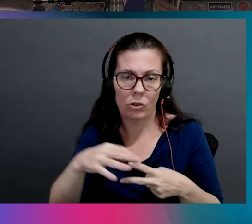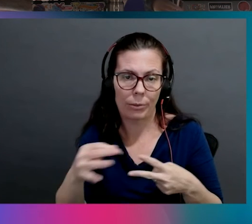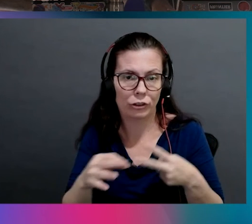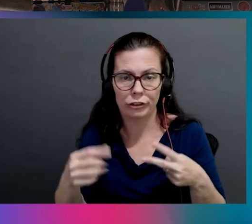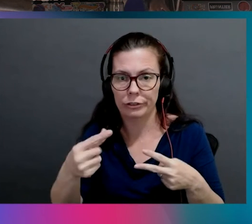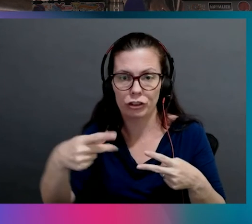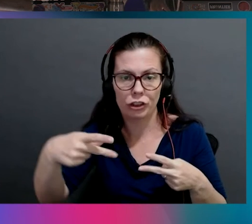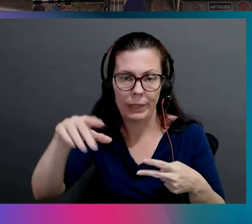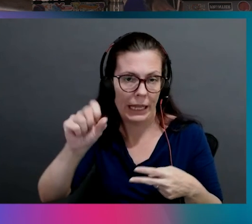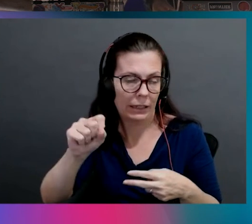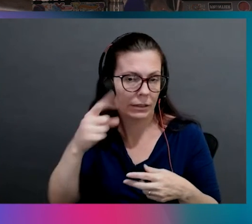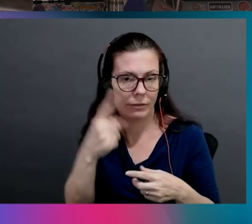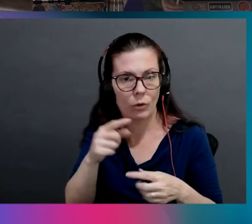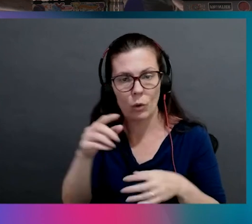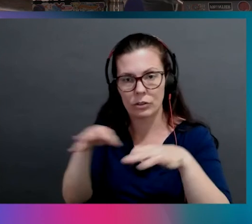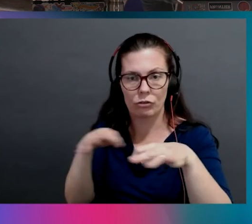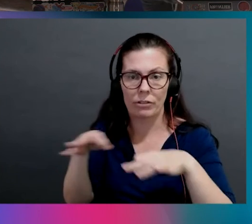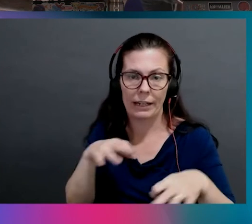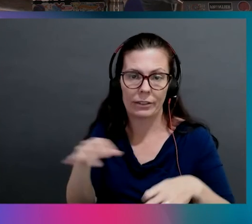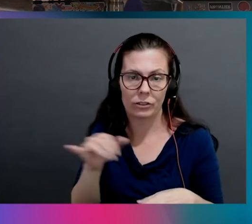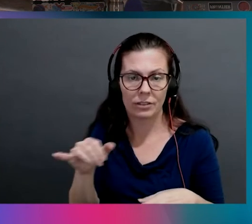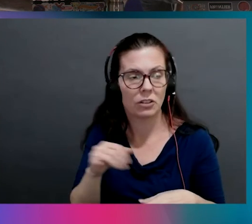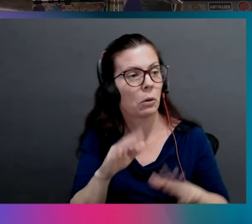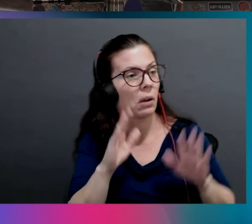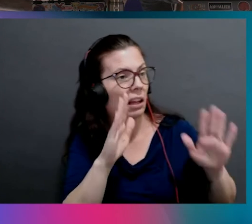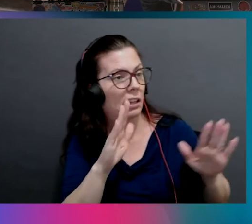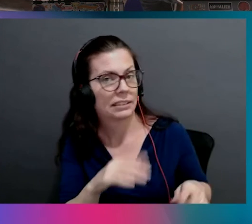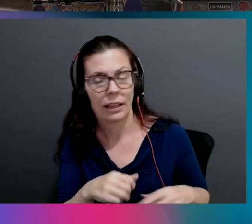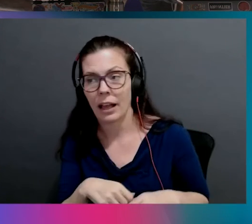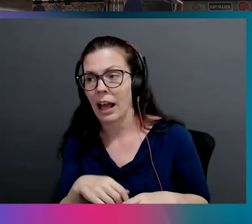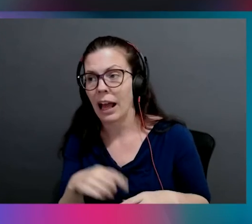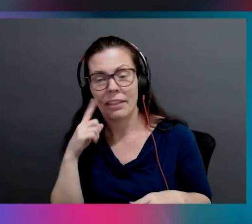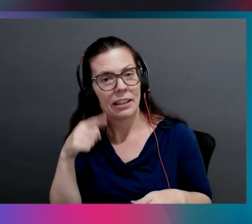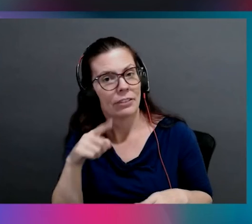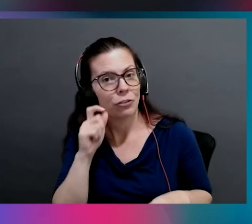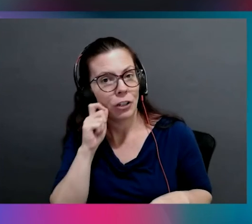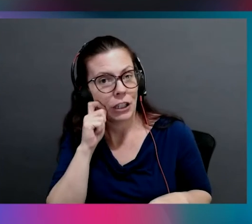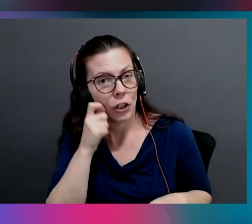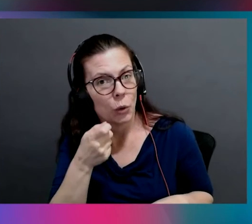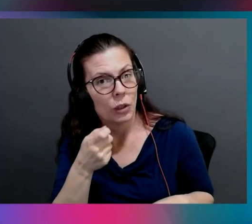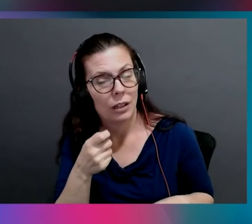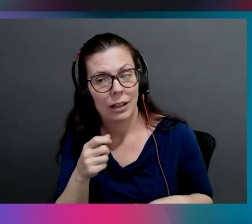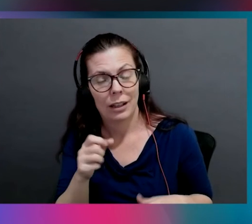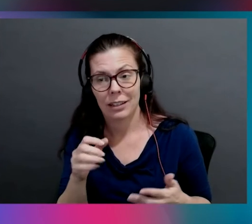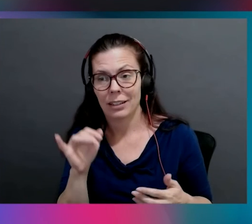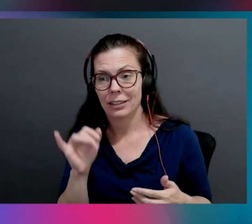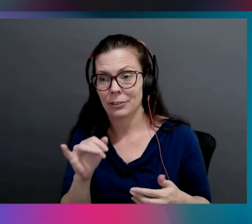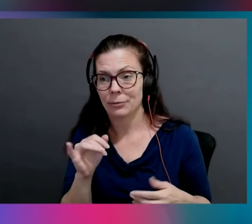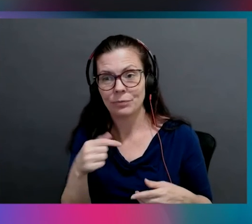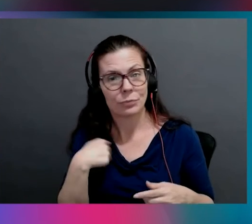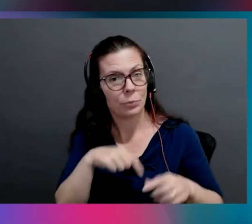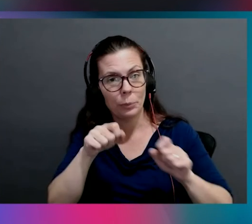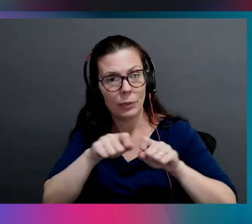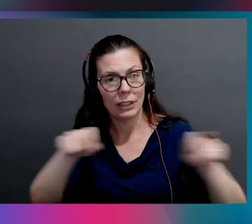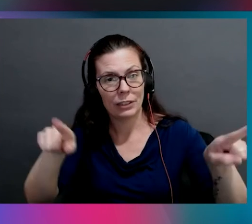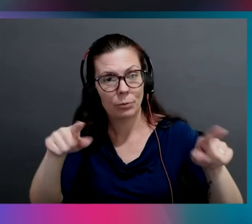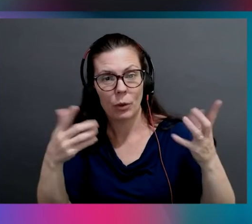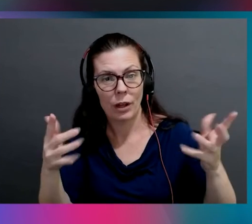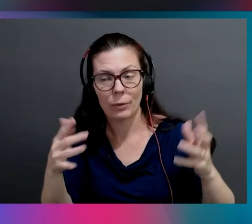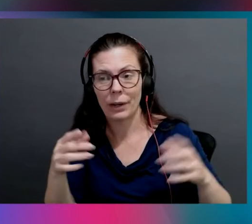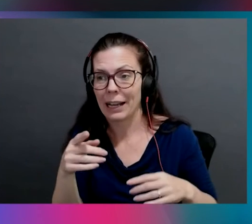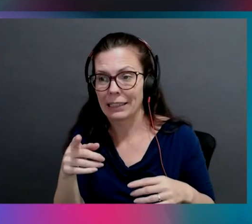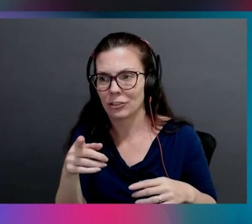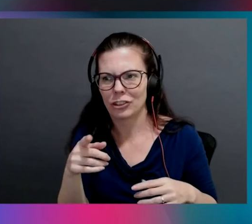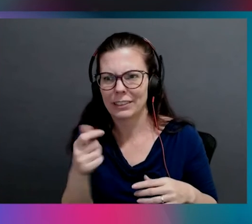to get directions. Excellent. I think this is super cool, right? What we have deployed in just a